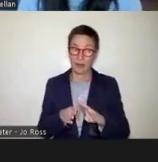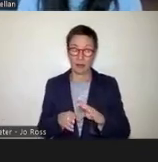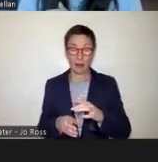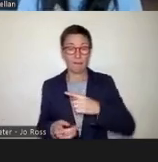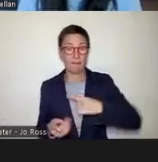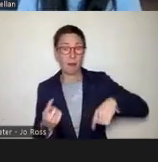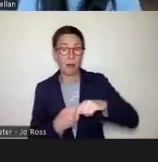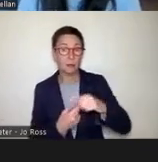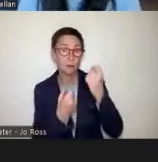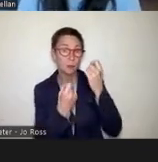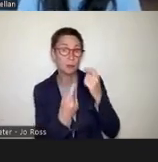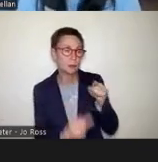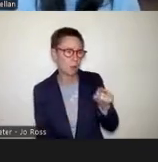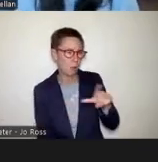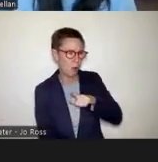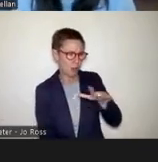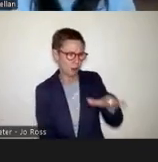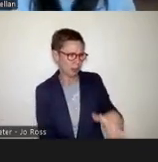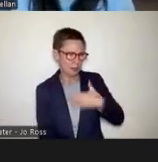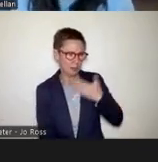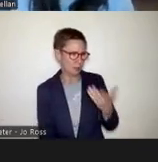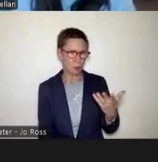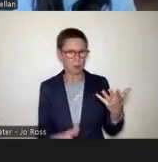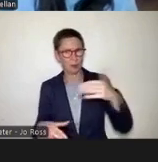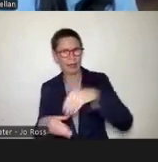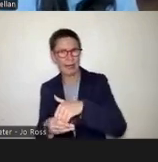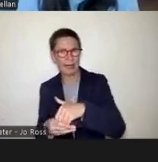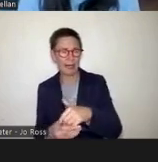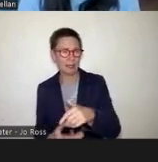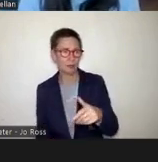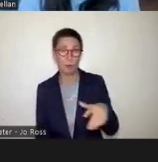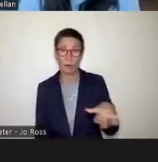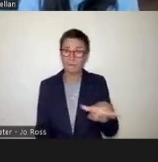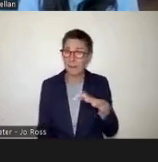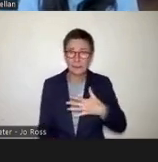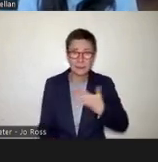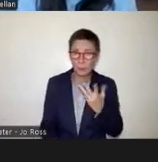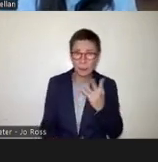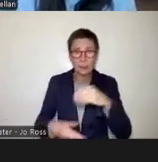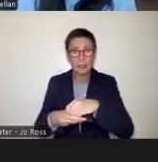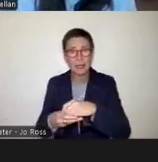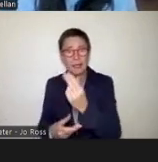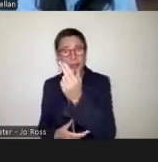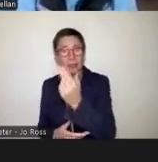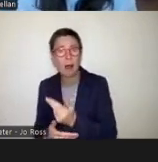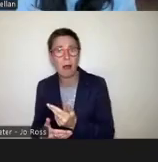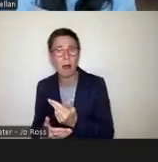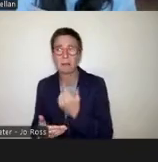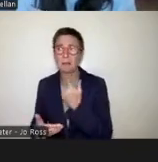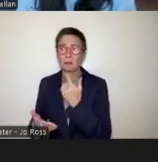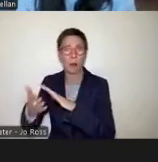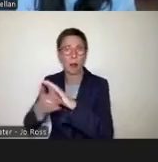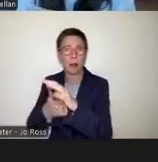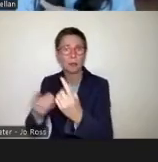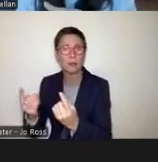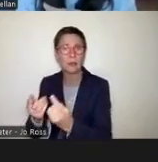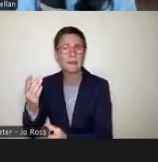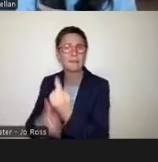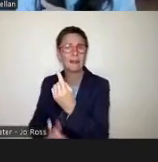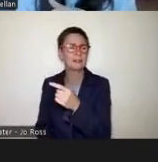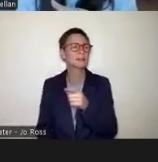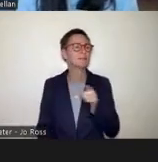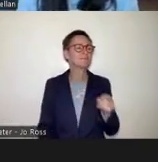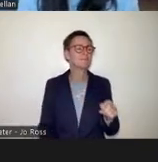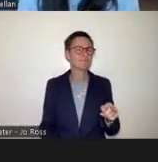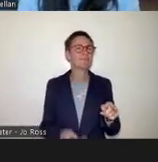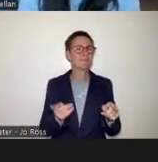why children aren't wanting to engage, children and families aren't wanting to engage in arts and cultural practices, we can kind of see that